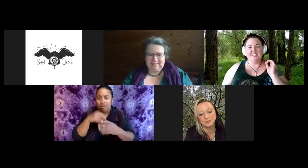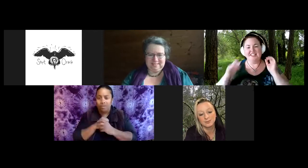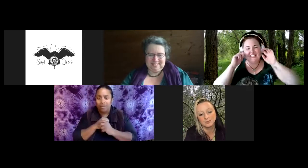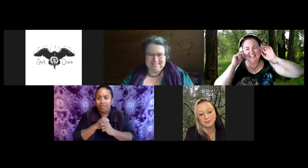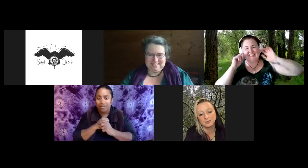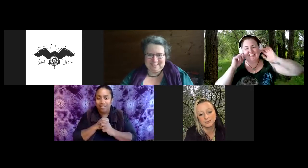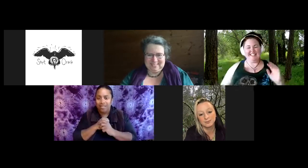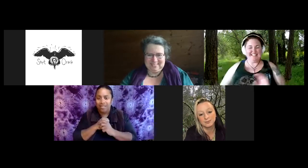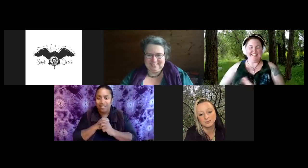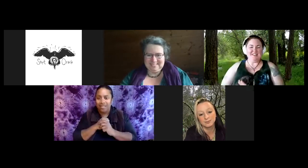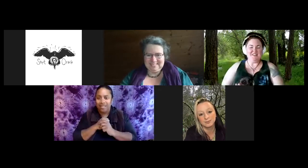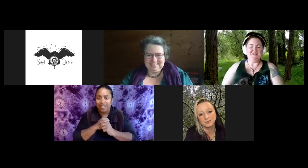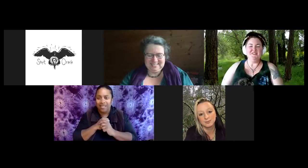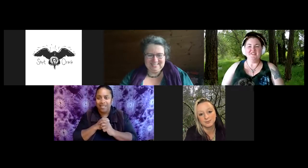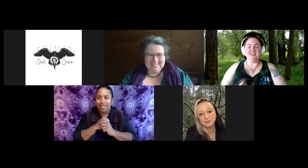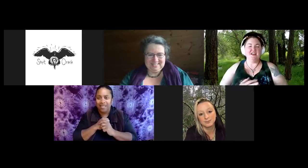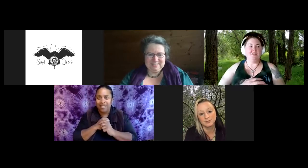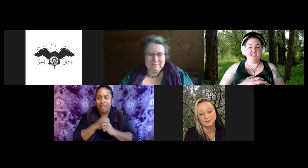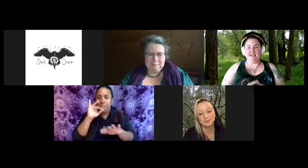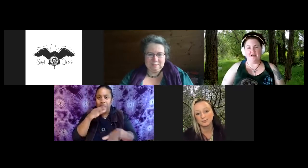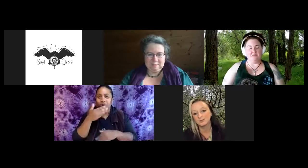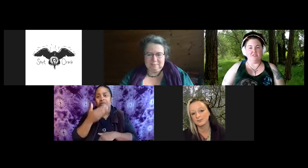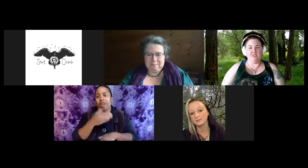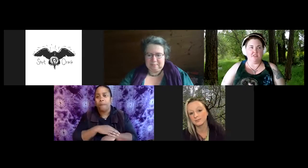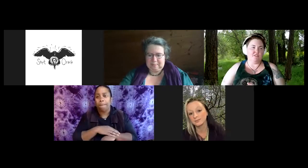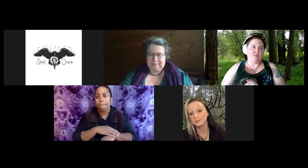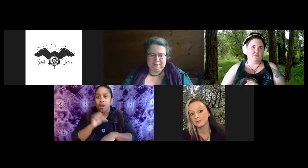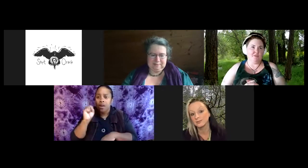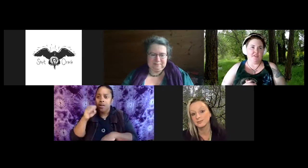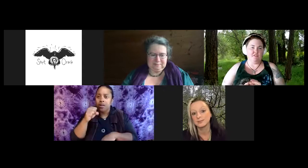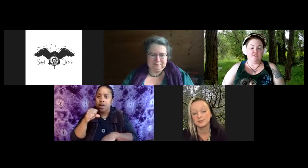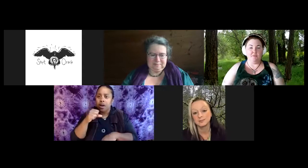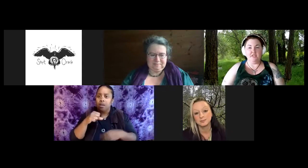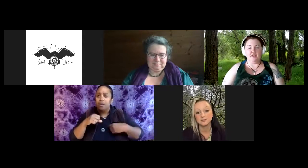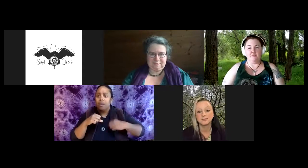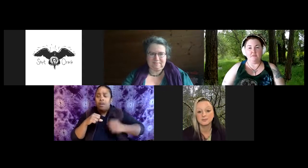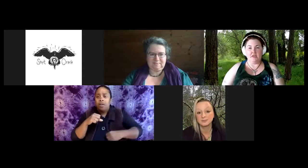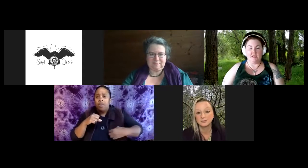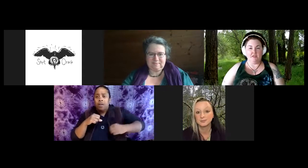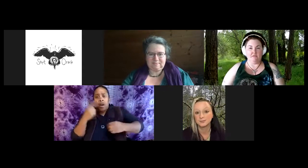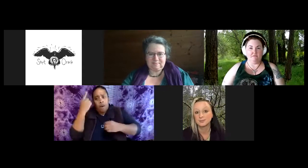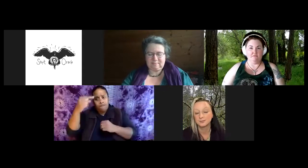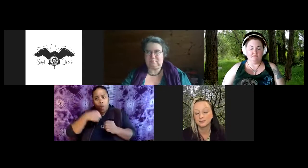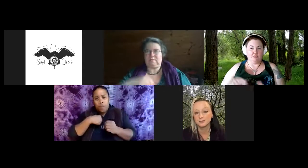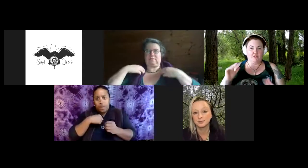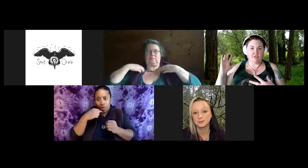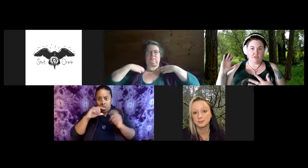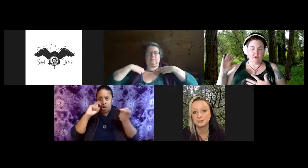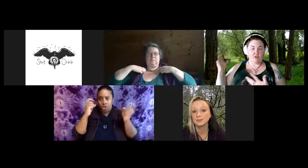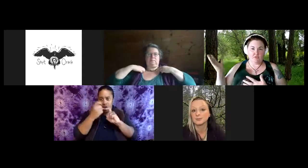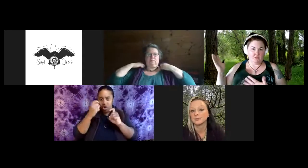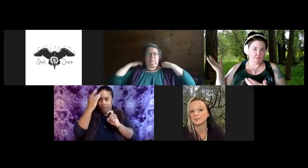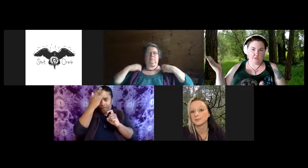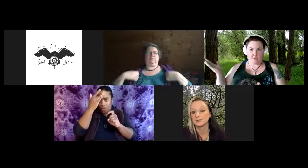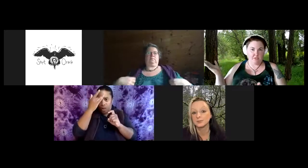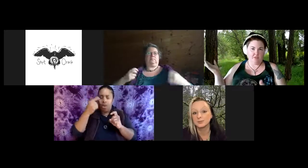That's you. Thank you. Yeah, absolutely. So for me, my brother